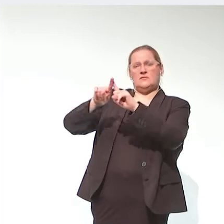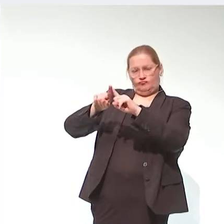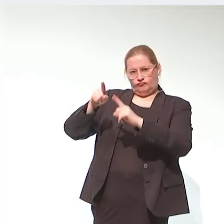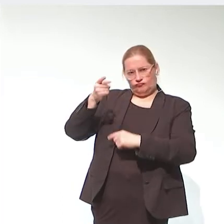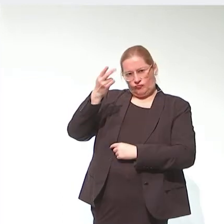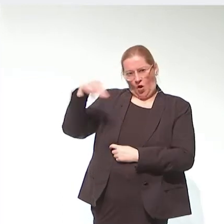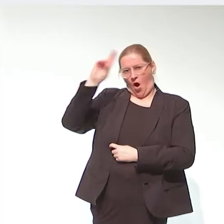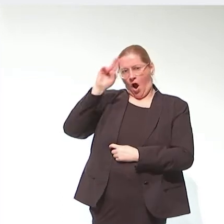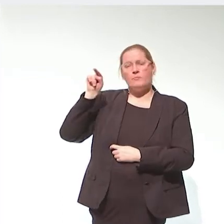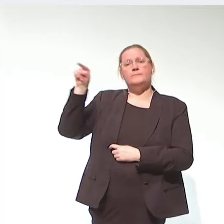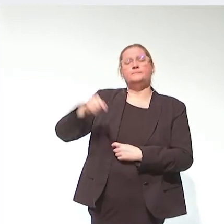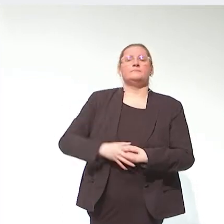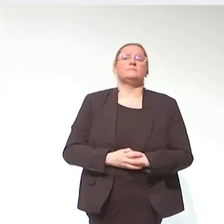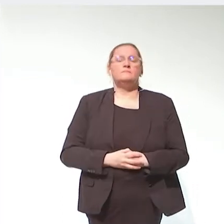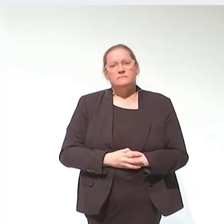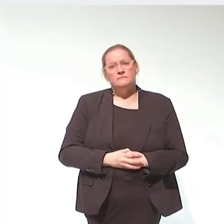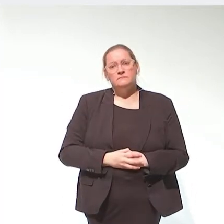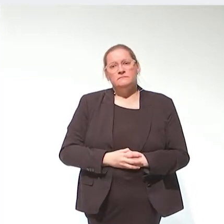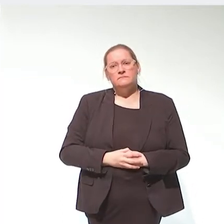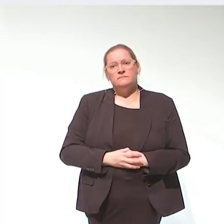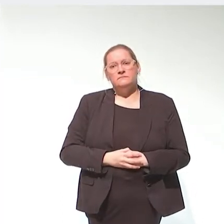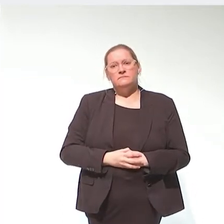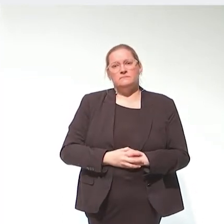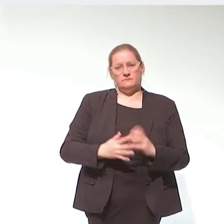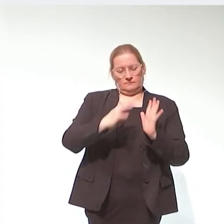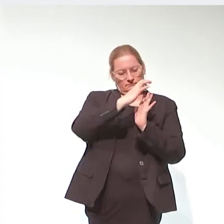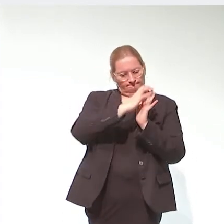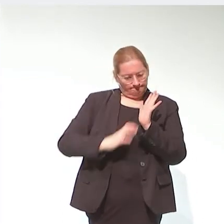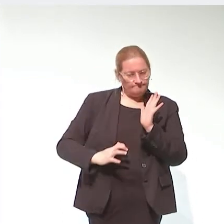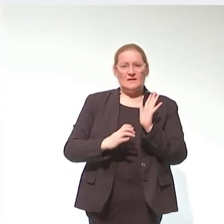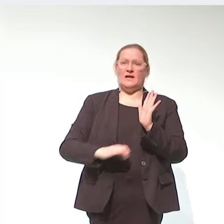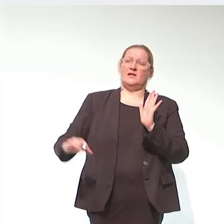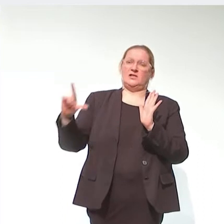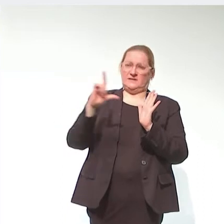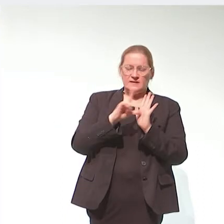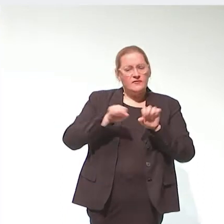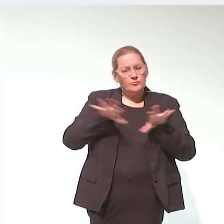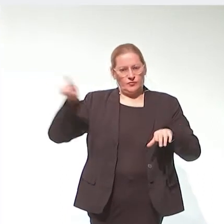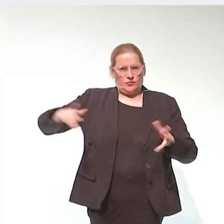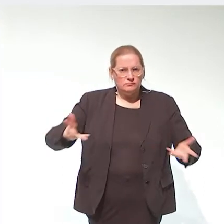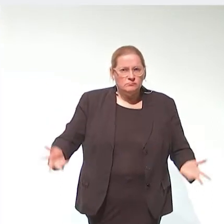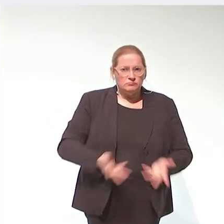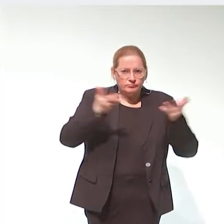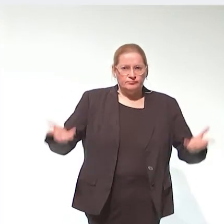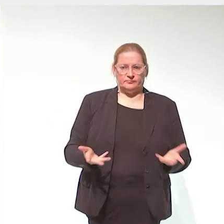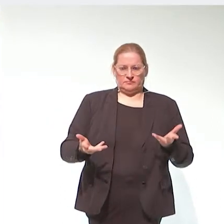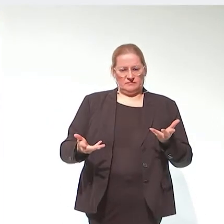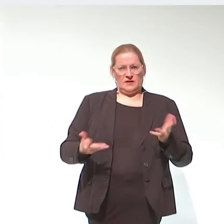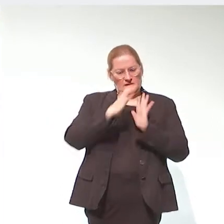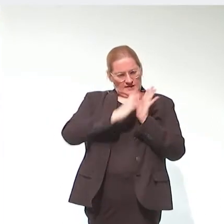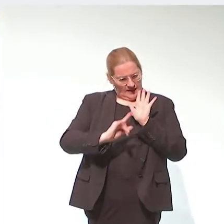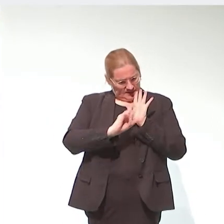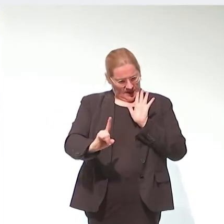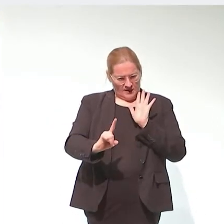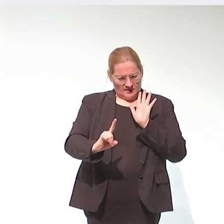complex directives, I would say, within all of our legal framework. We had 11 meetings with the national experts,